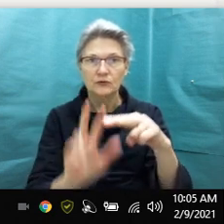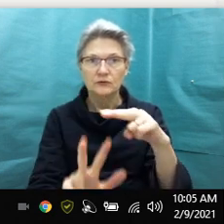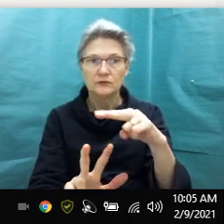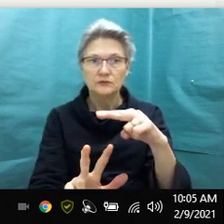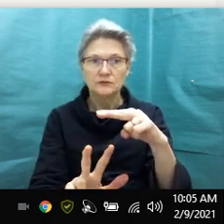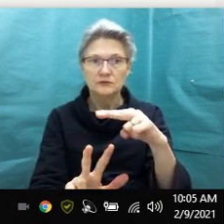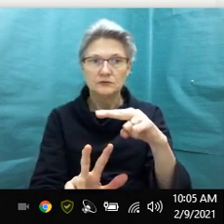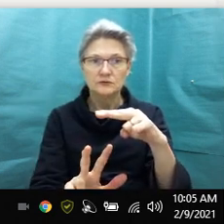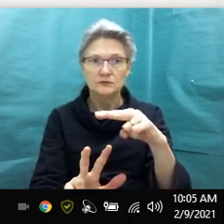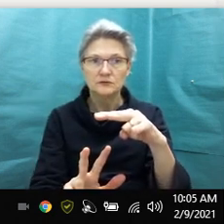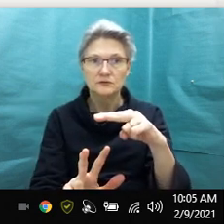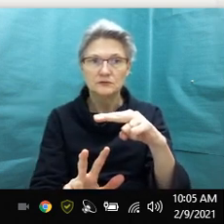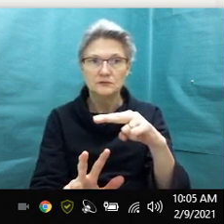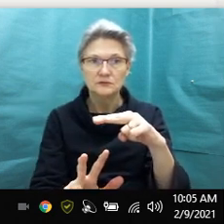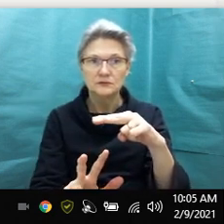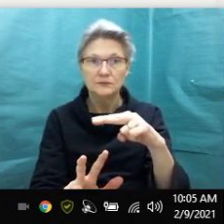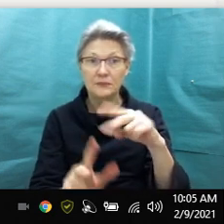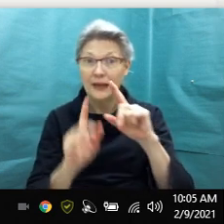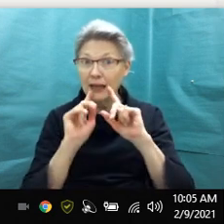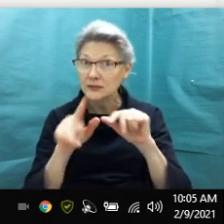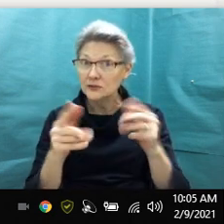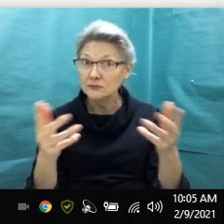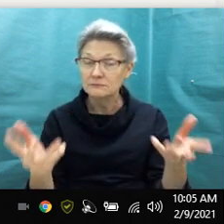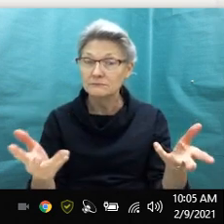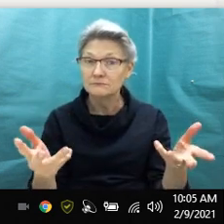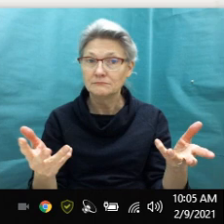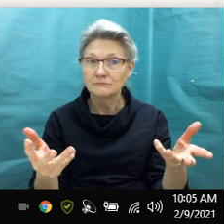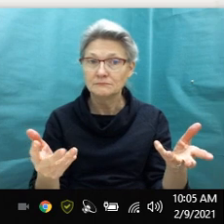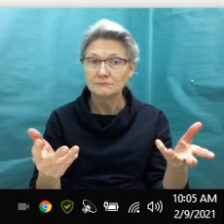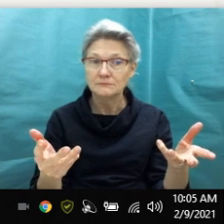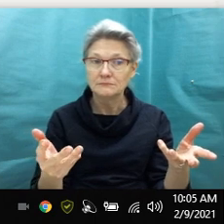4/3. So my answer would be